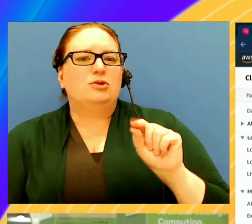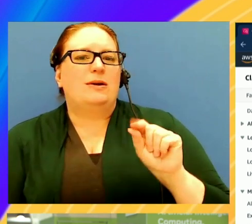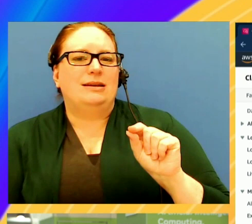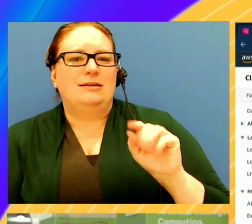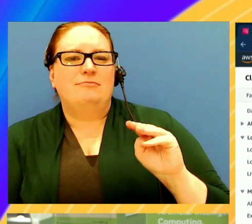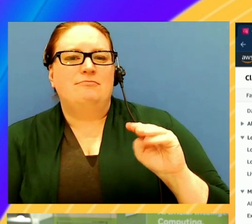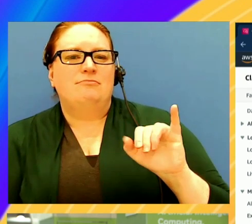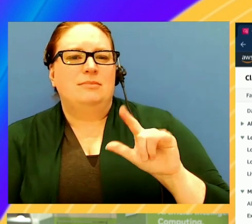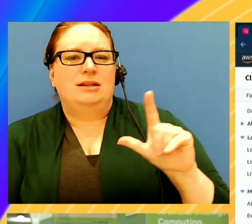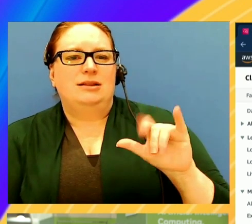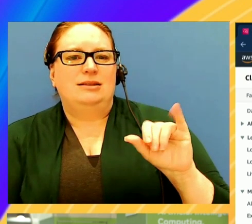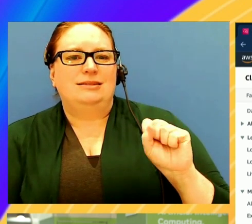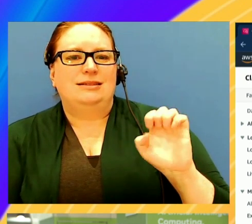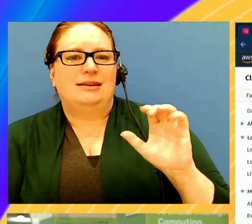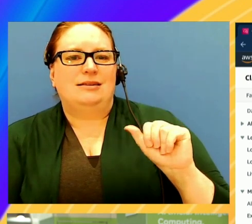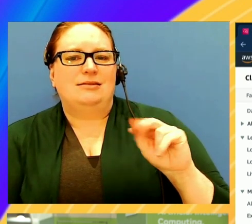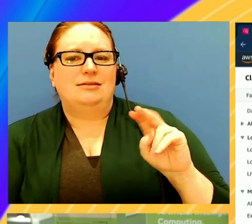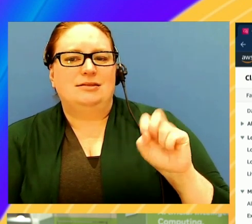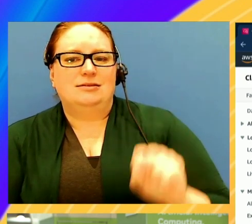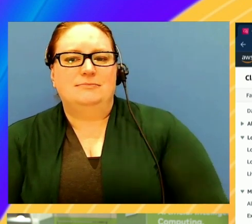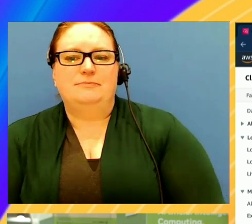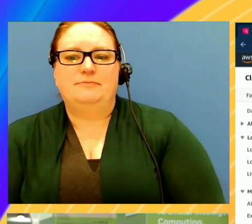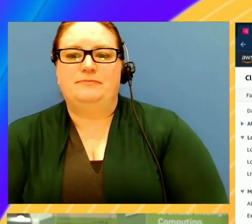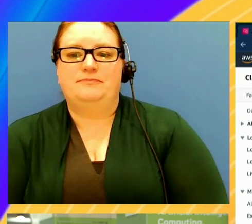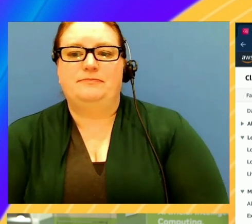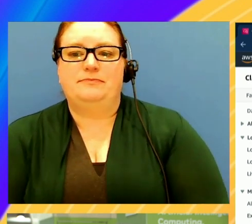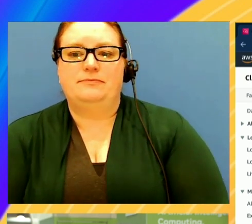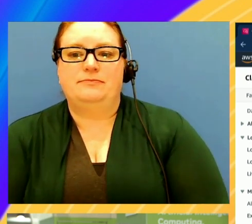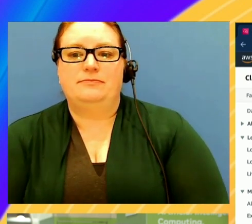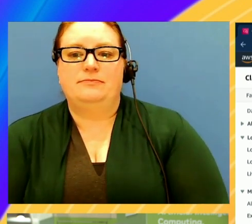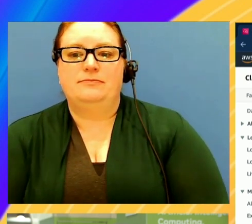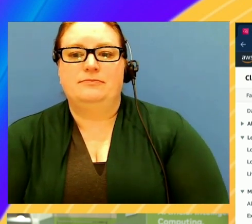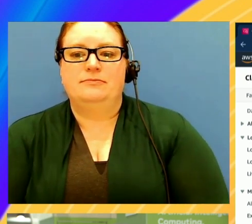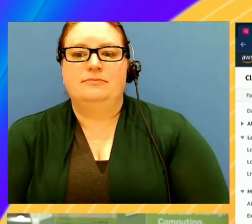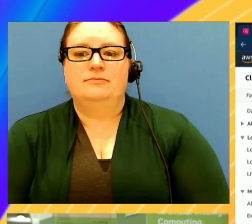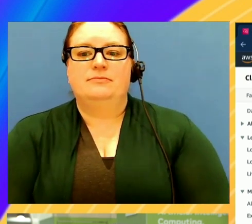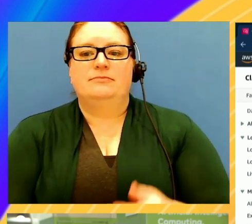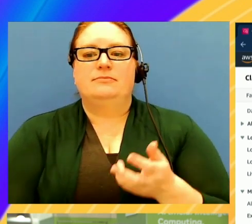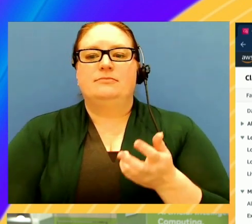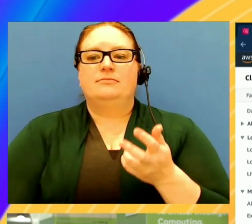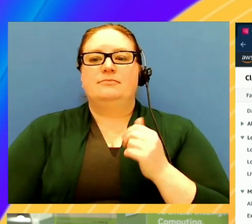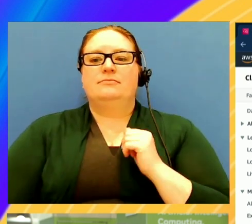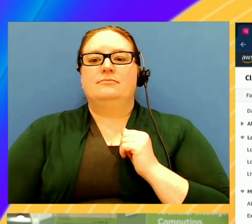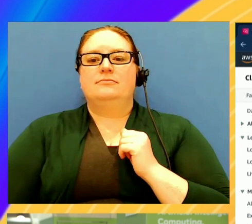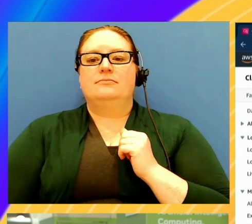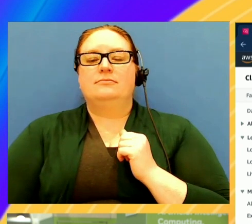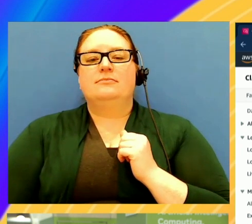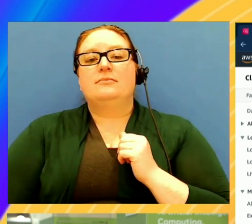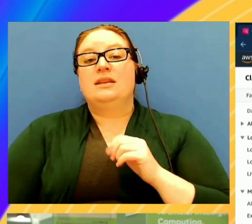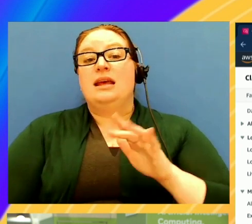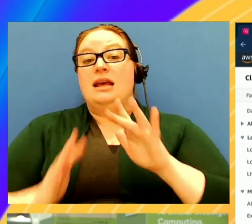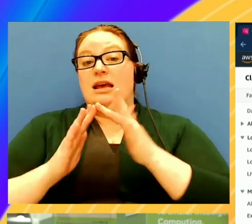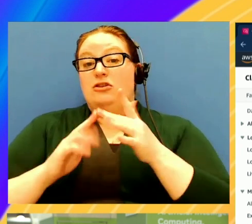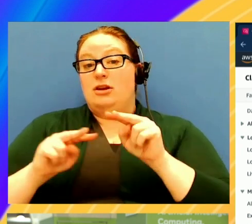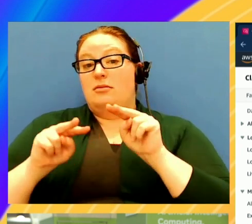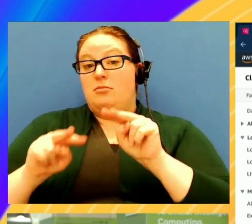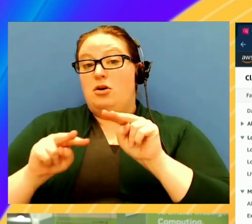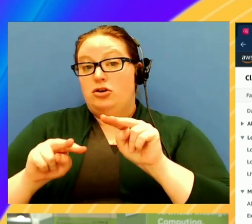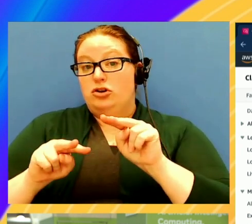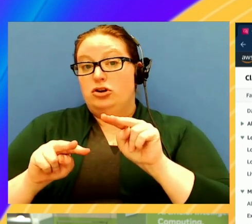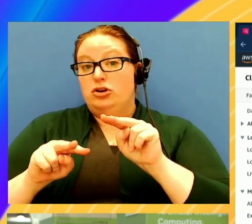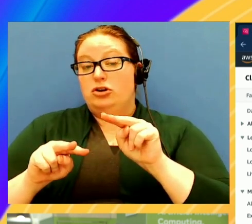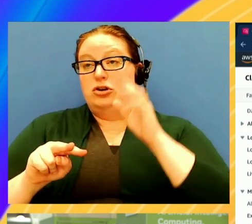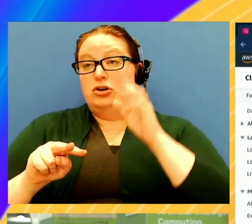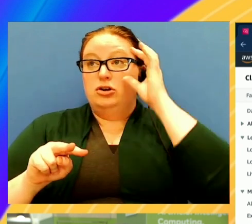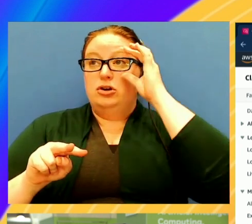is great. So what do you need to do to get this running for your application? Internet Monitor is plain simple to set up.